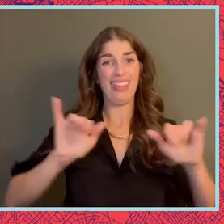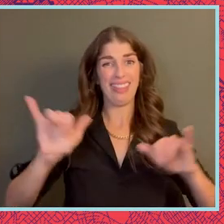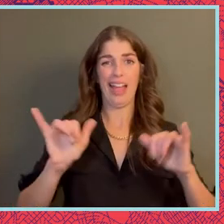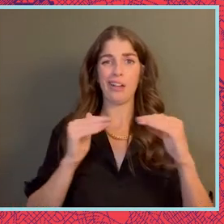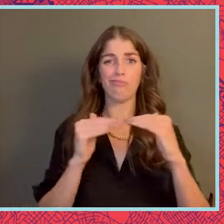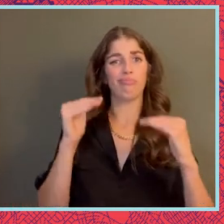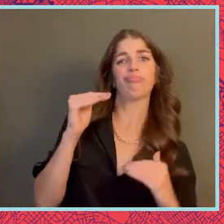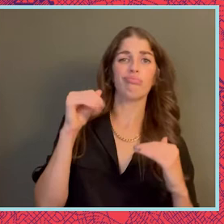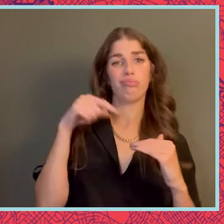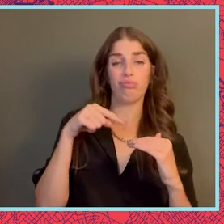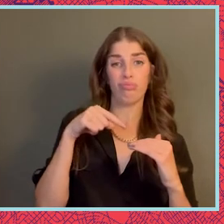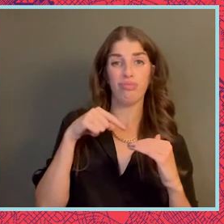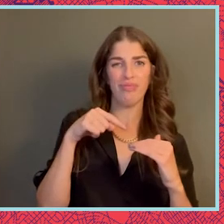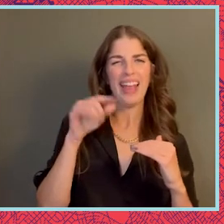the,